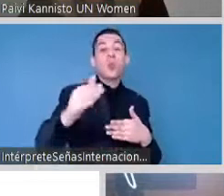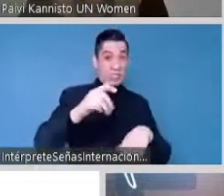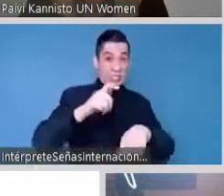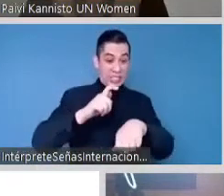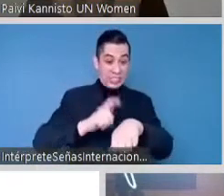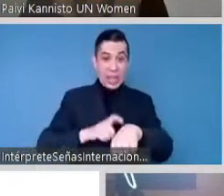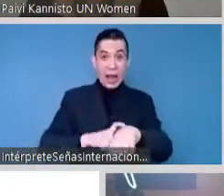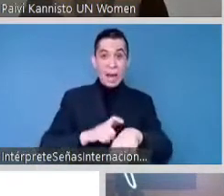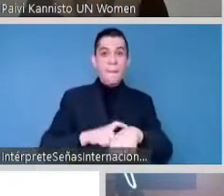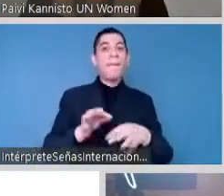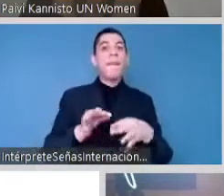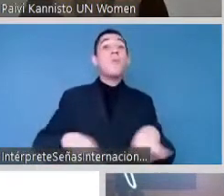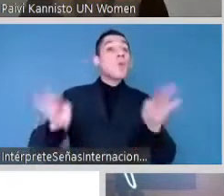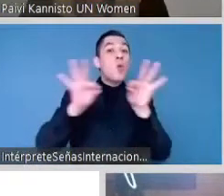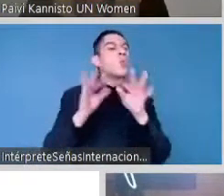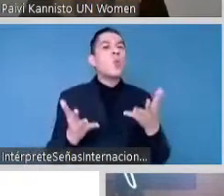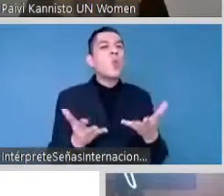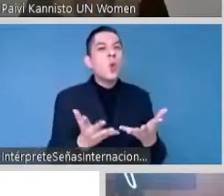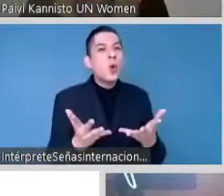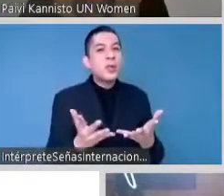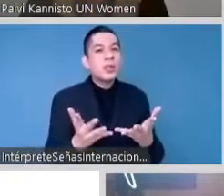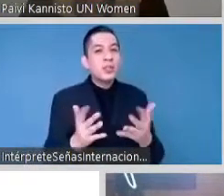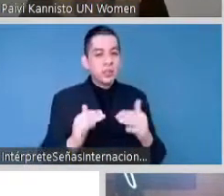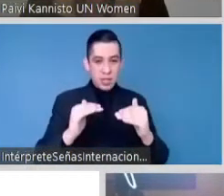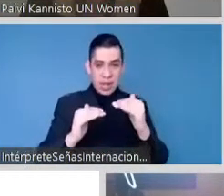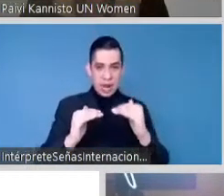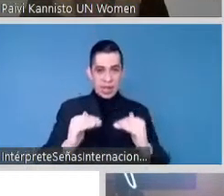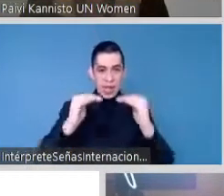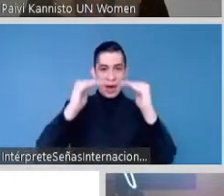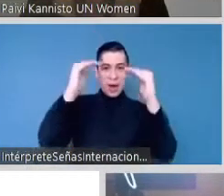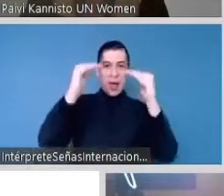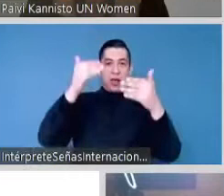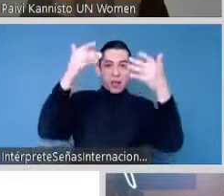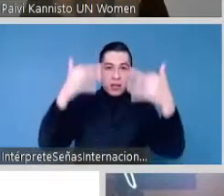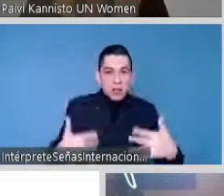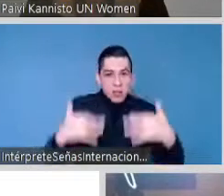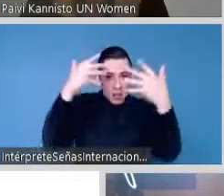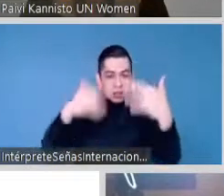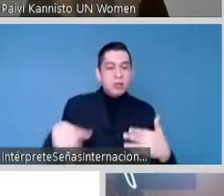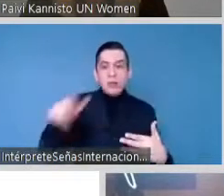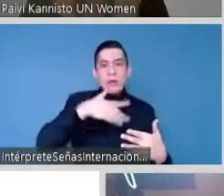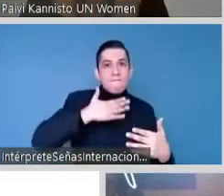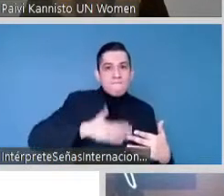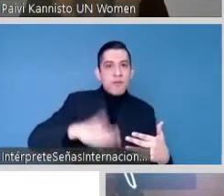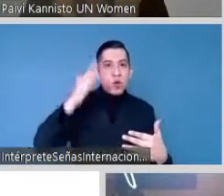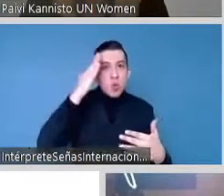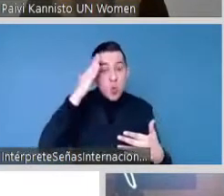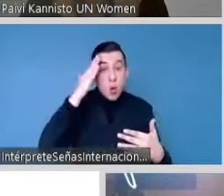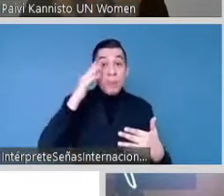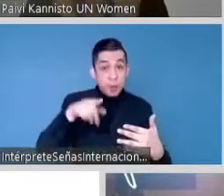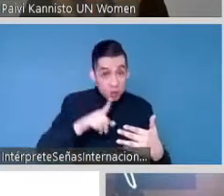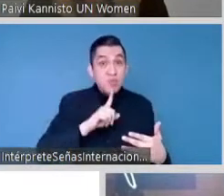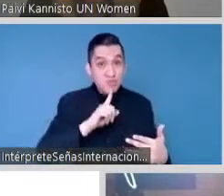of things where you actually deal with issues on the ground and you deal with the past, you deal and